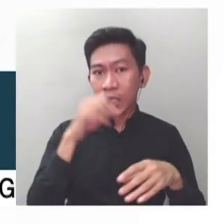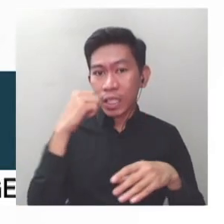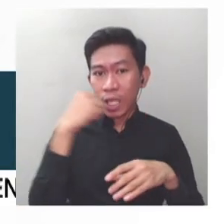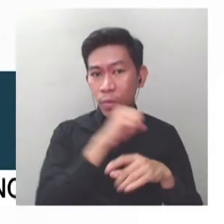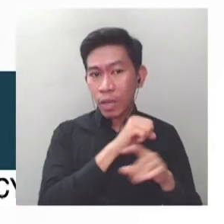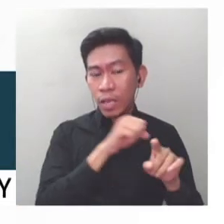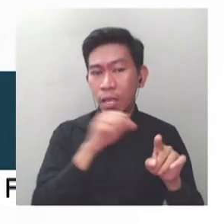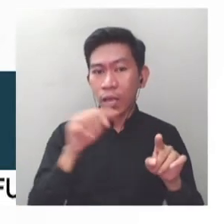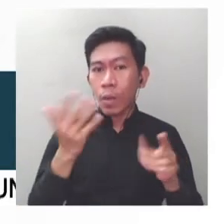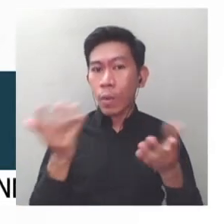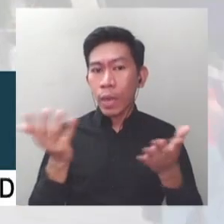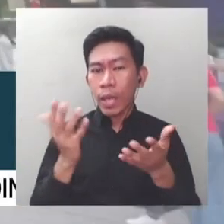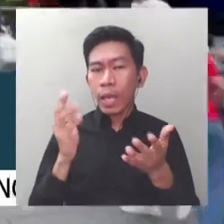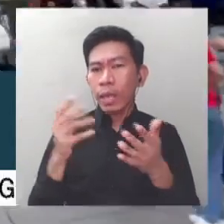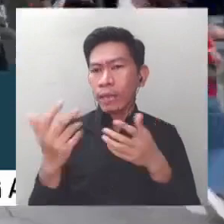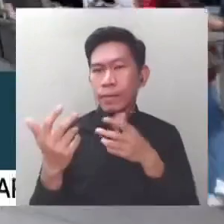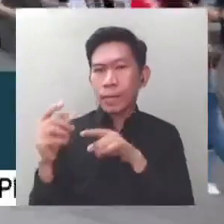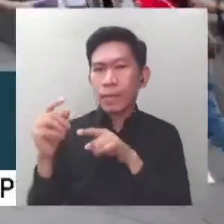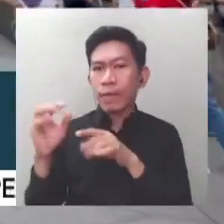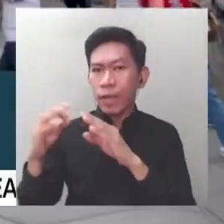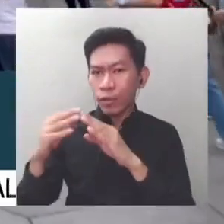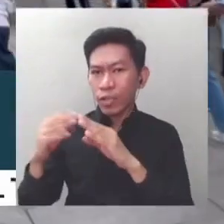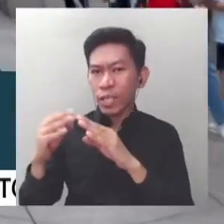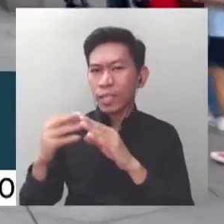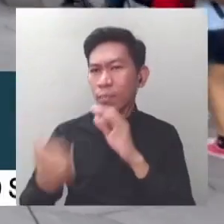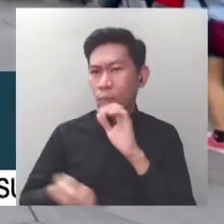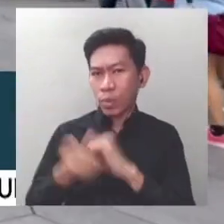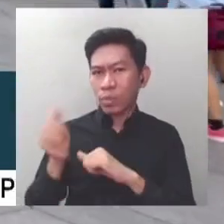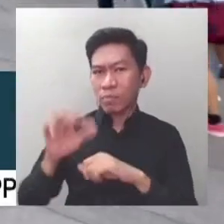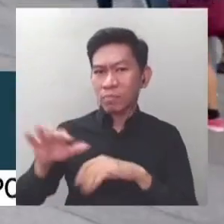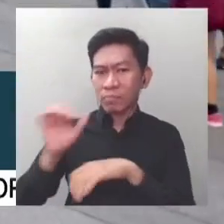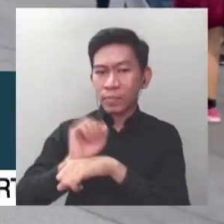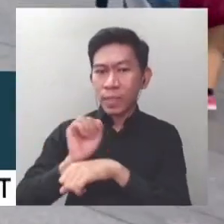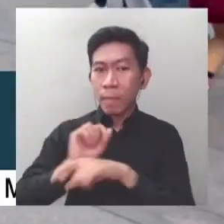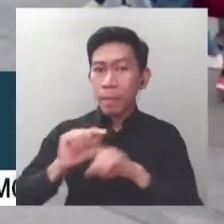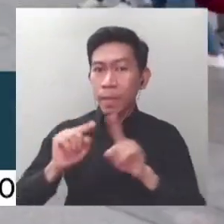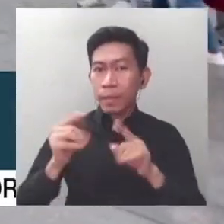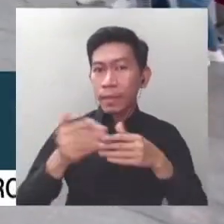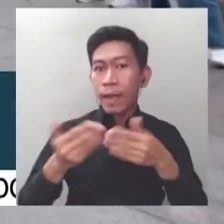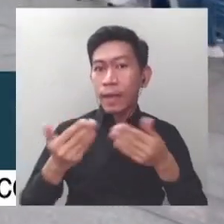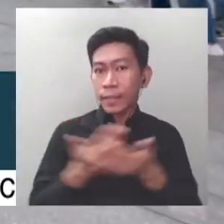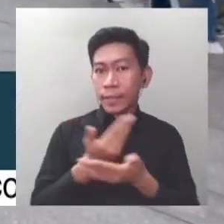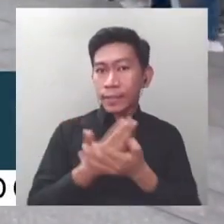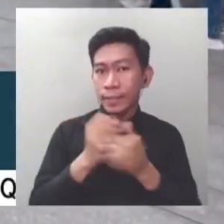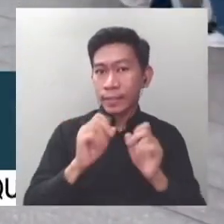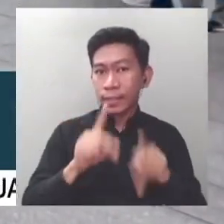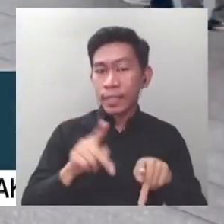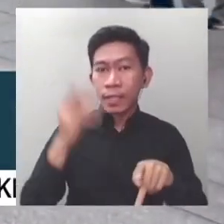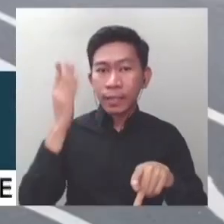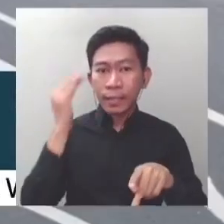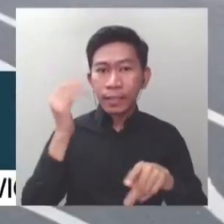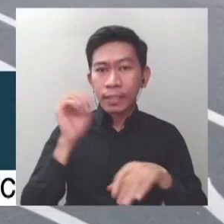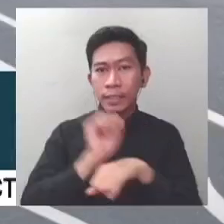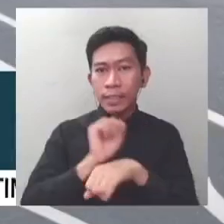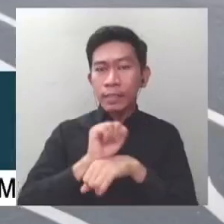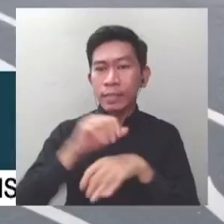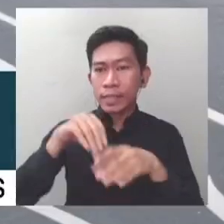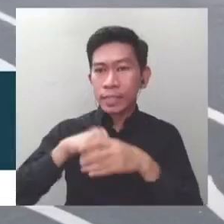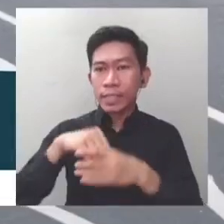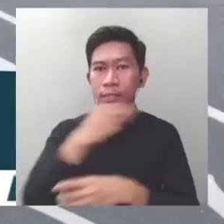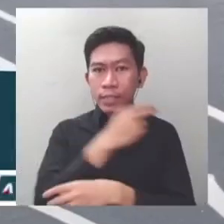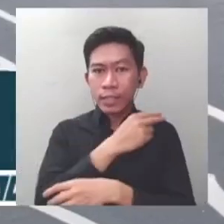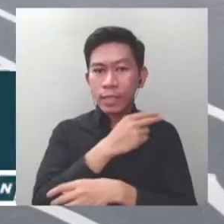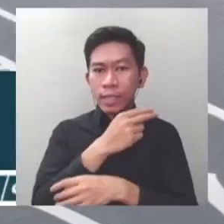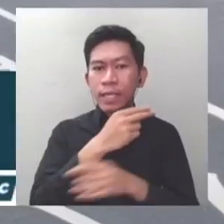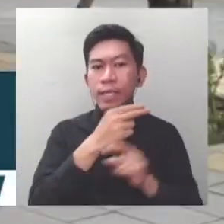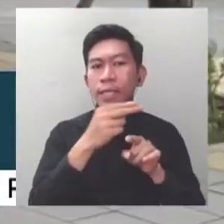productive industries like factories. But there are new opportunities because jobs in the services and hospitality sector will